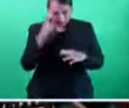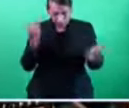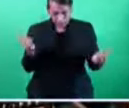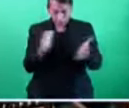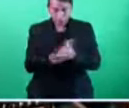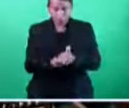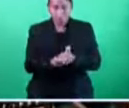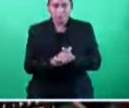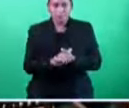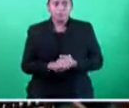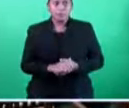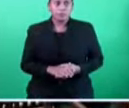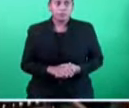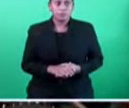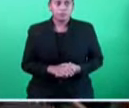Let us pray.